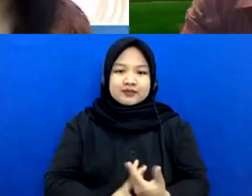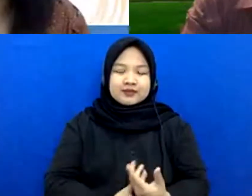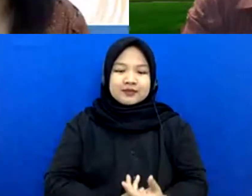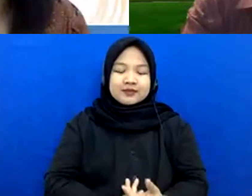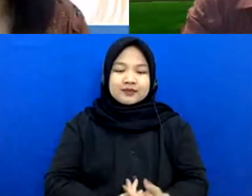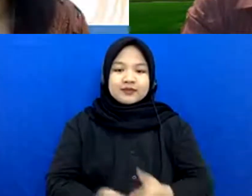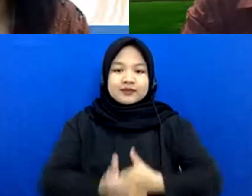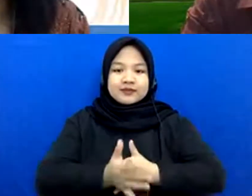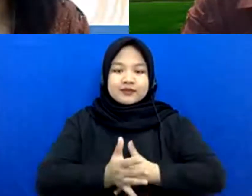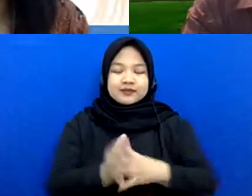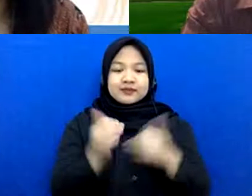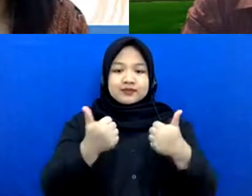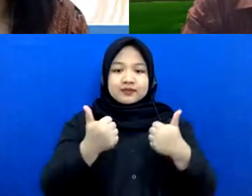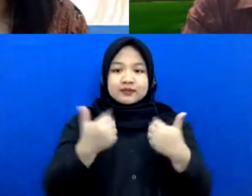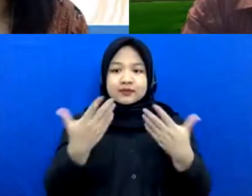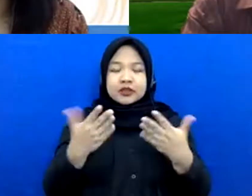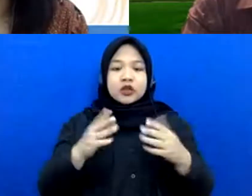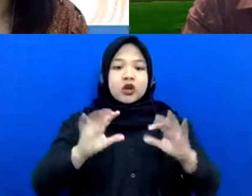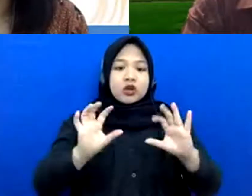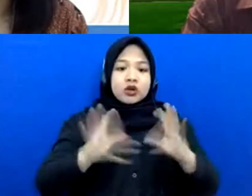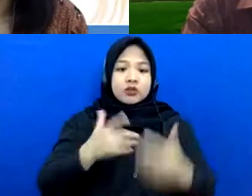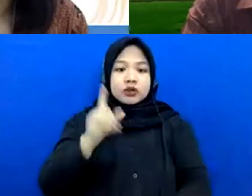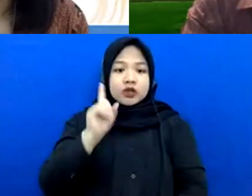Yeah, so please, Group 1,